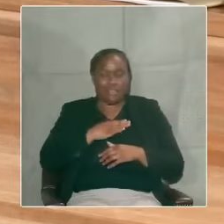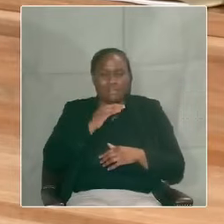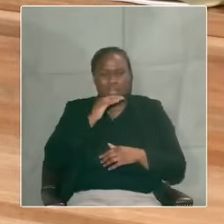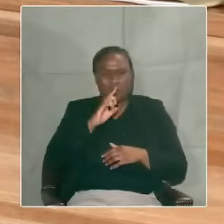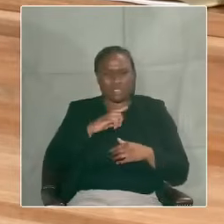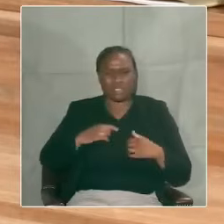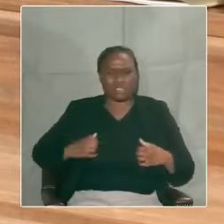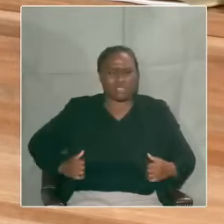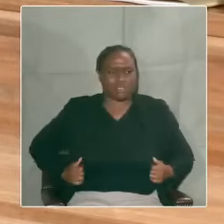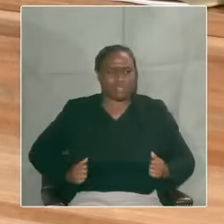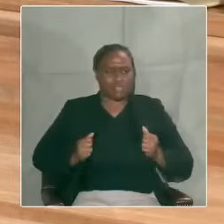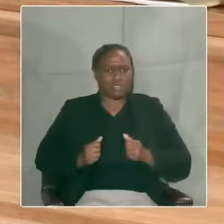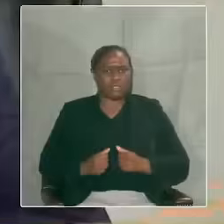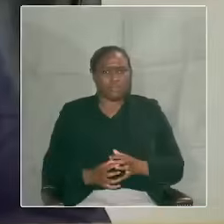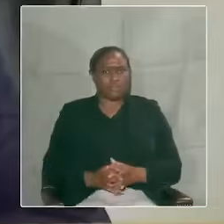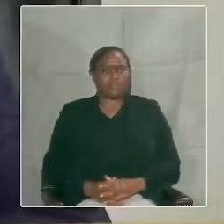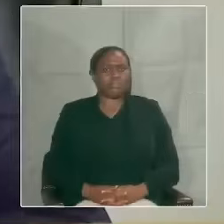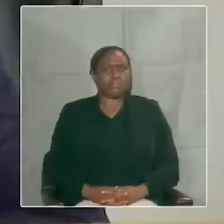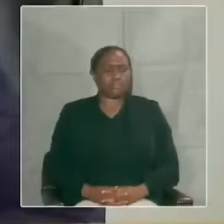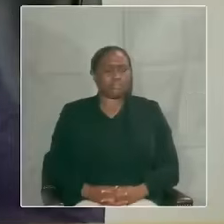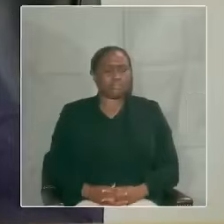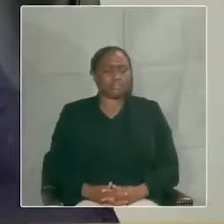what do you mean by that?